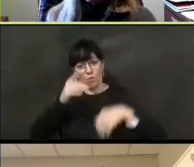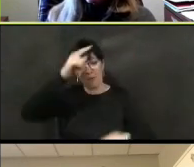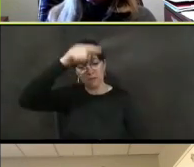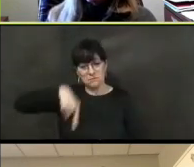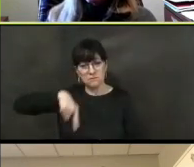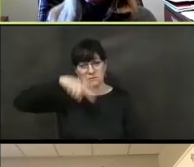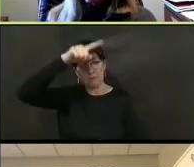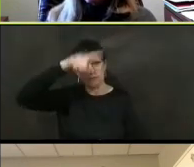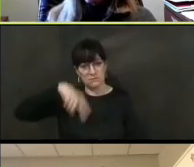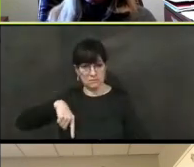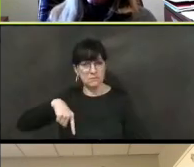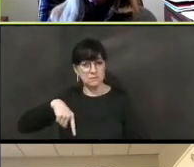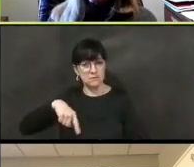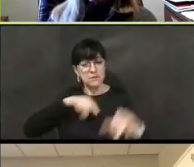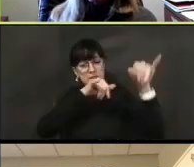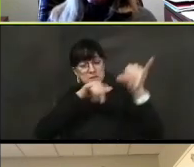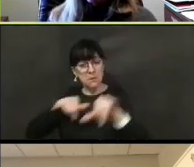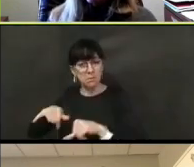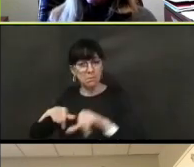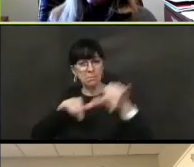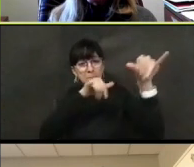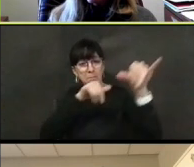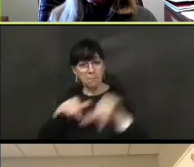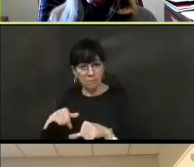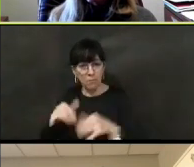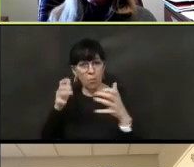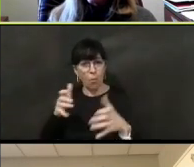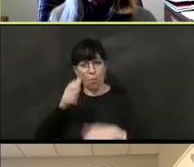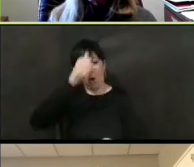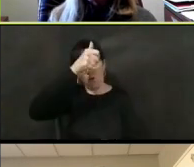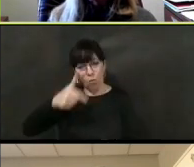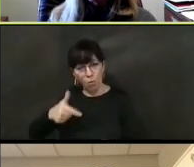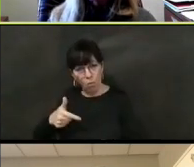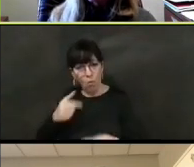three counties, and all three counties are safe as we begin to